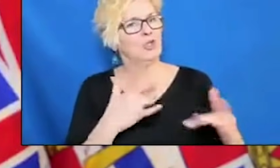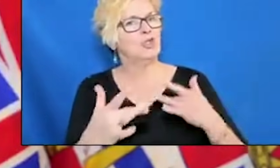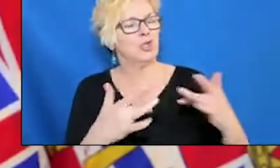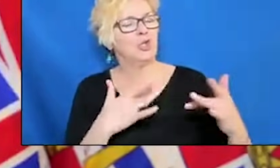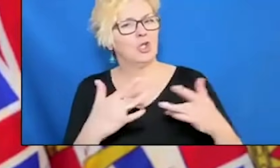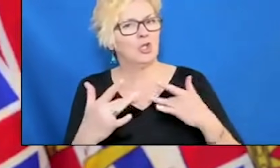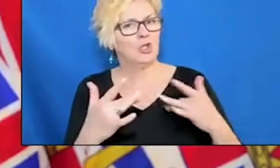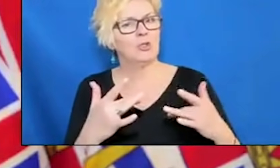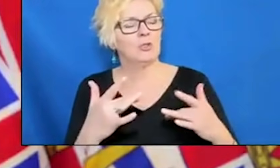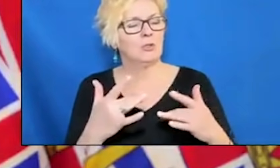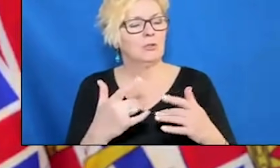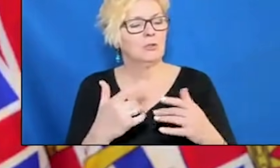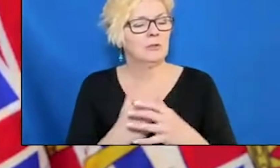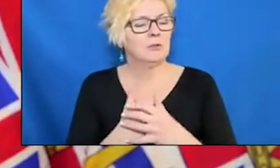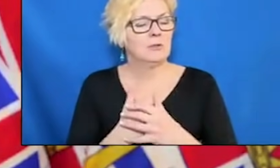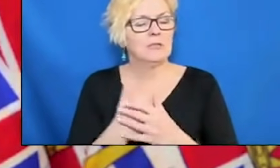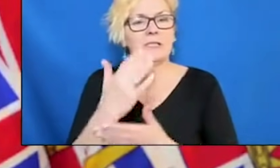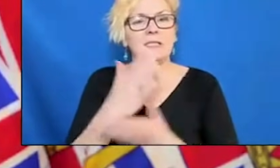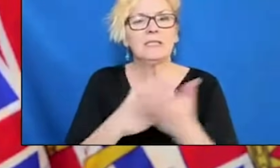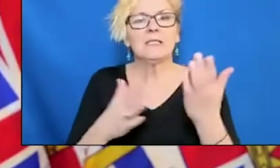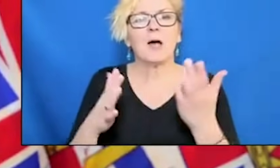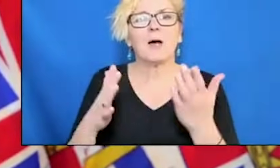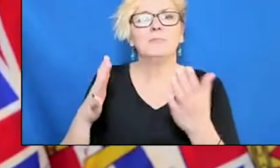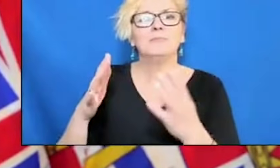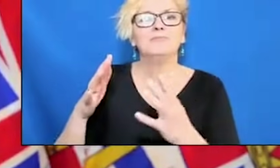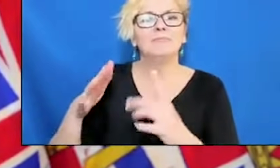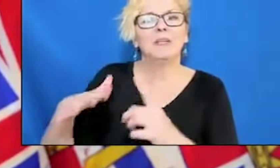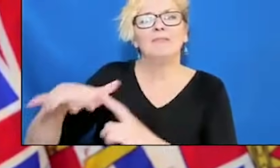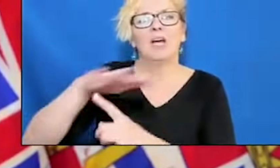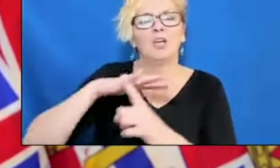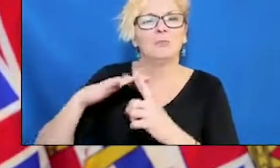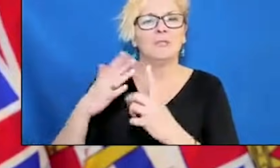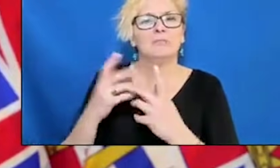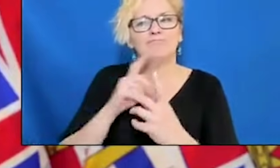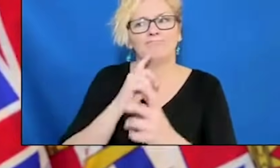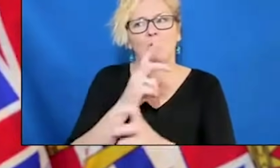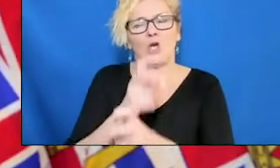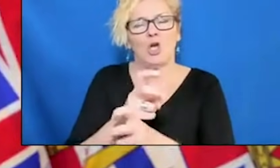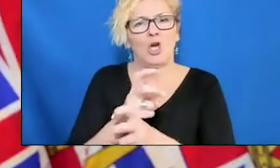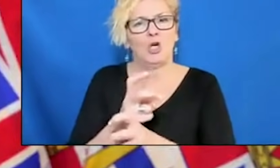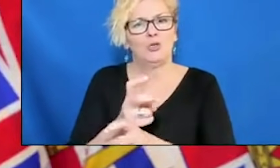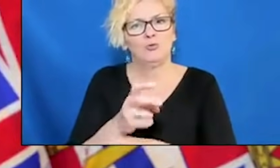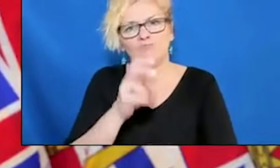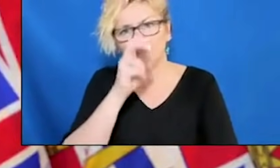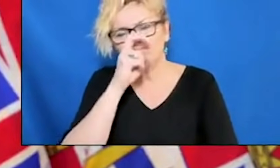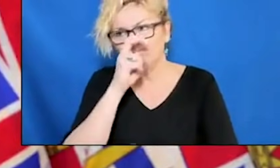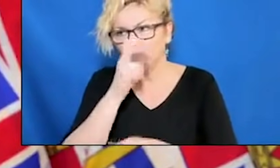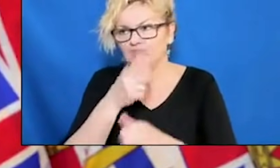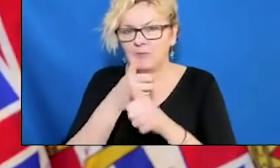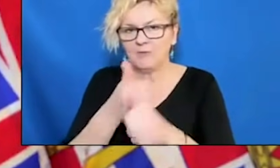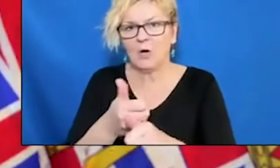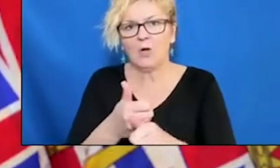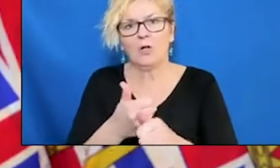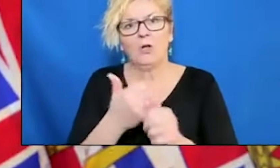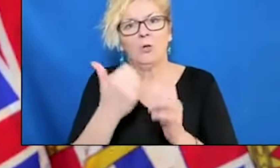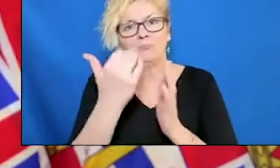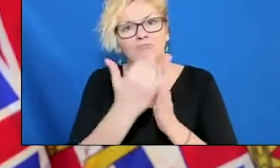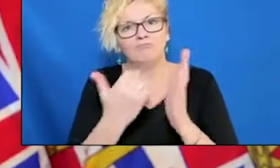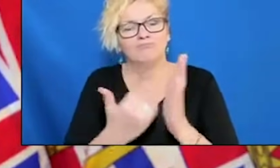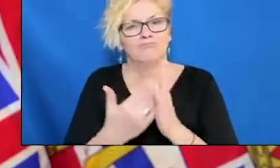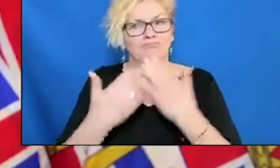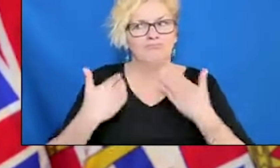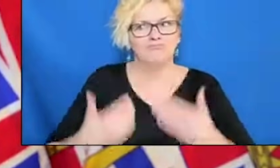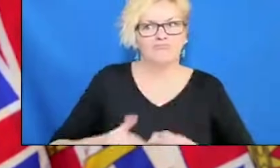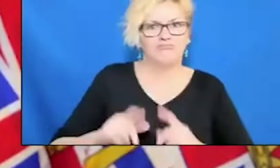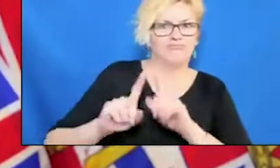it's really difficult for people to maintain the safety protocols that are in place. But we are seeing lots of small